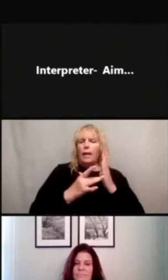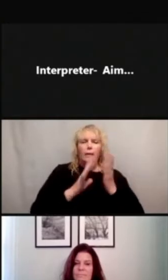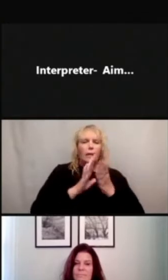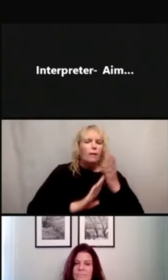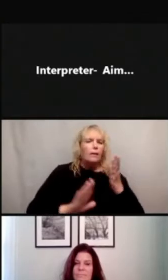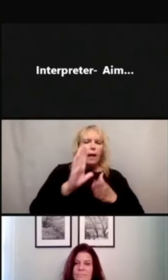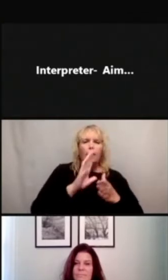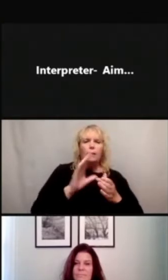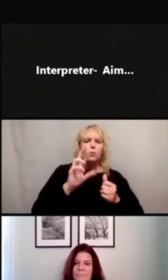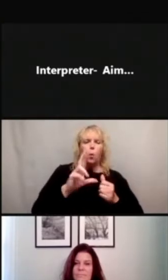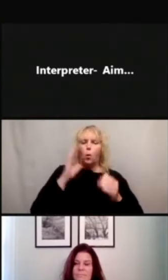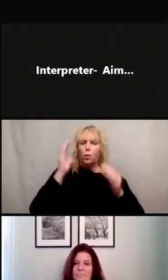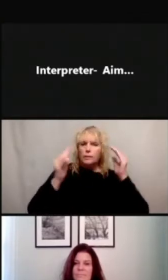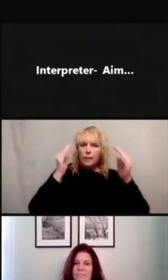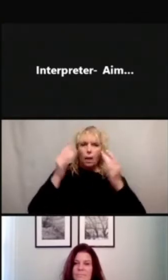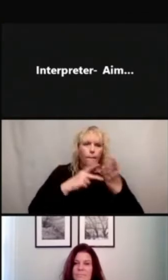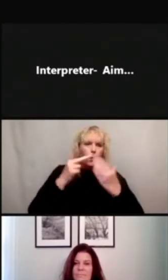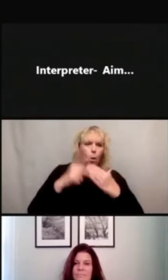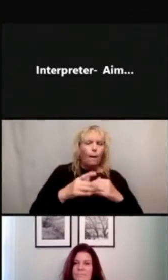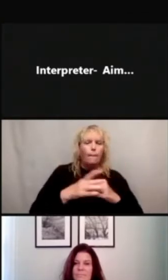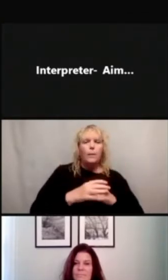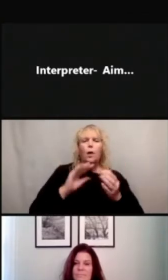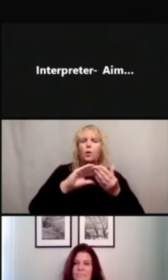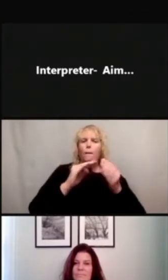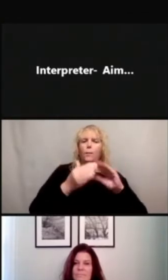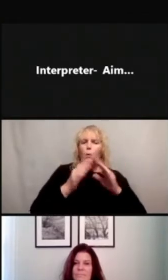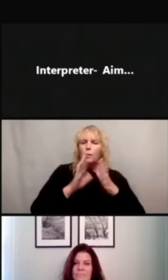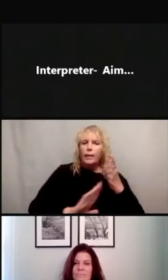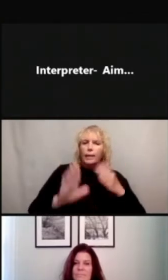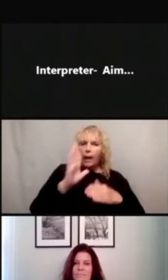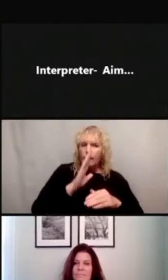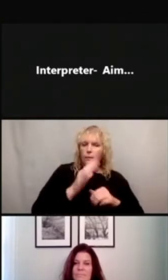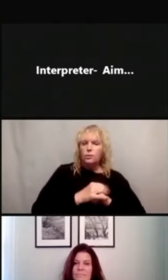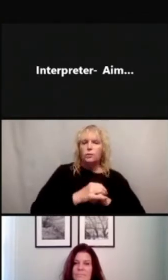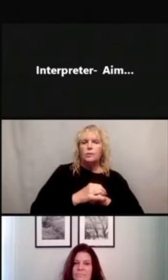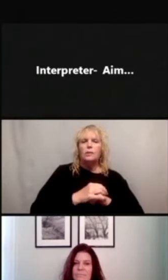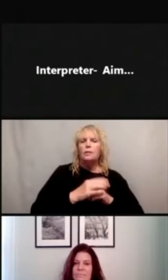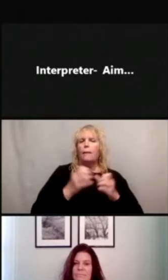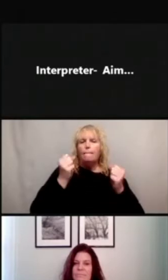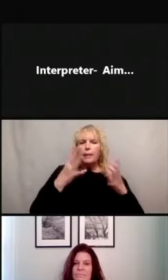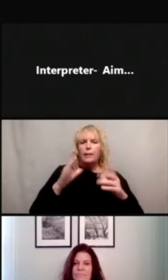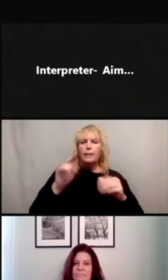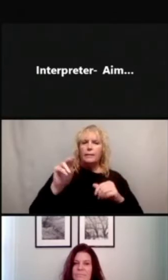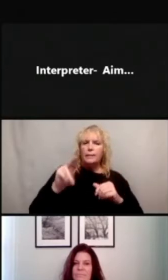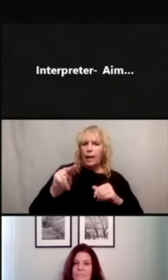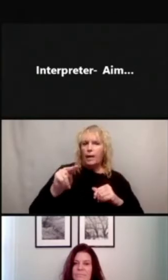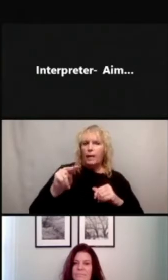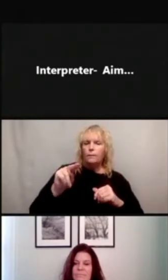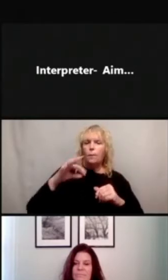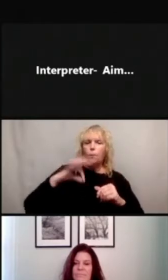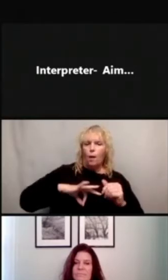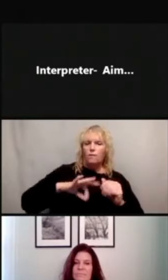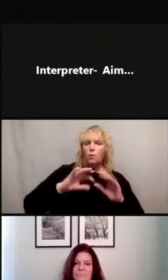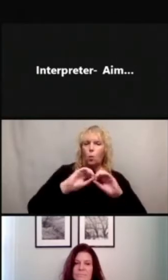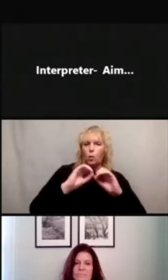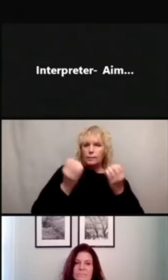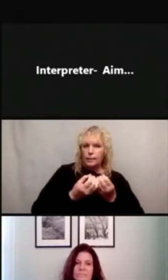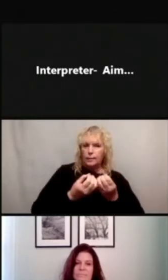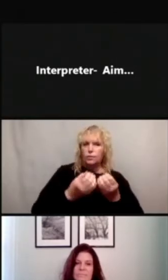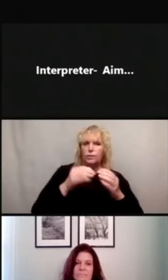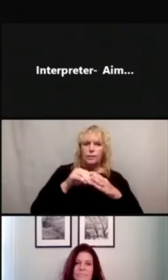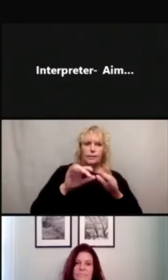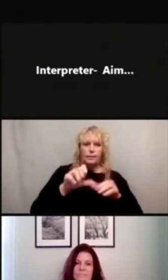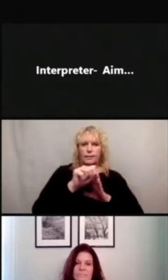ed programs, community or state colleges, a whole host of nonprofit organizations that work in this space. Some of them may